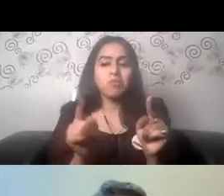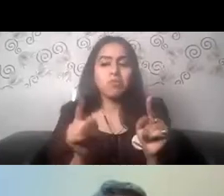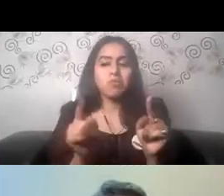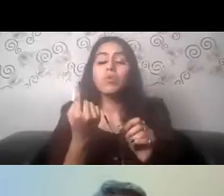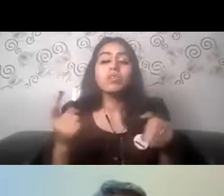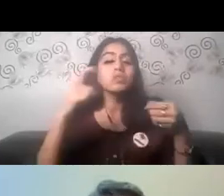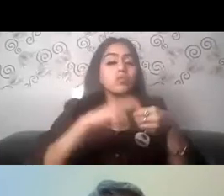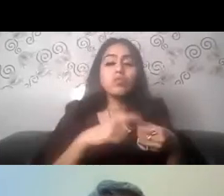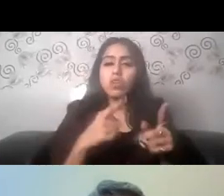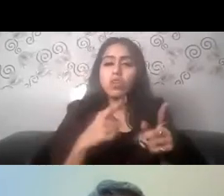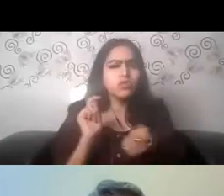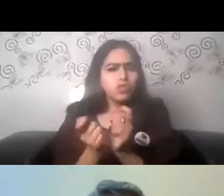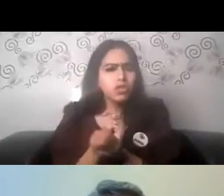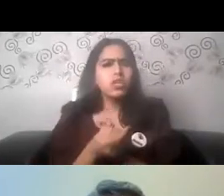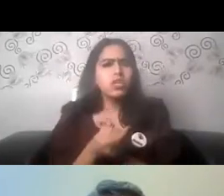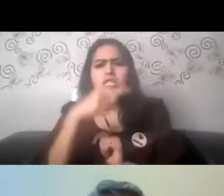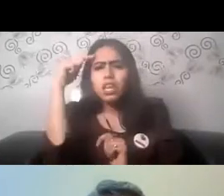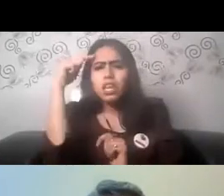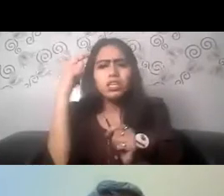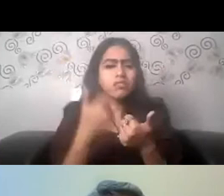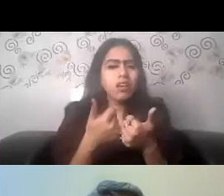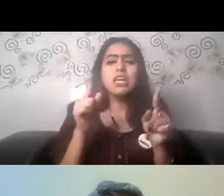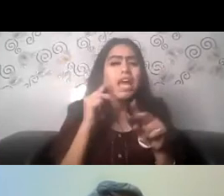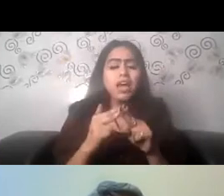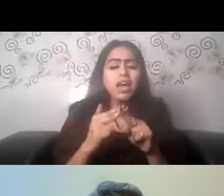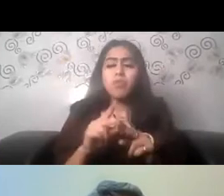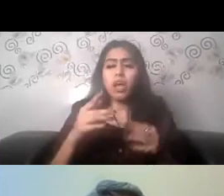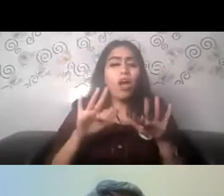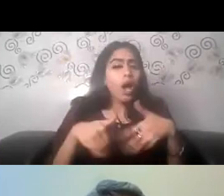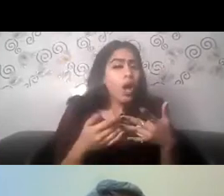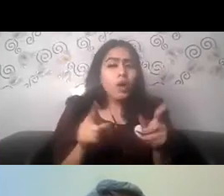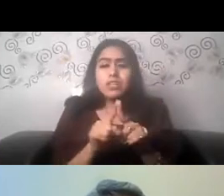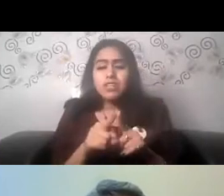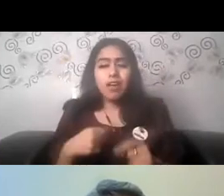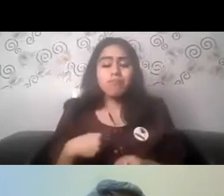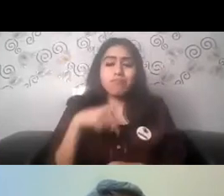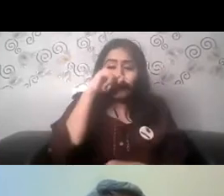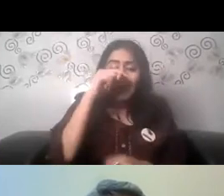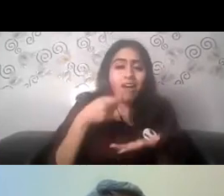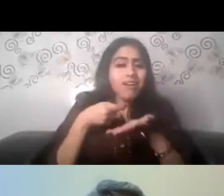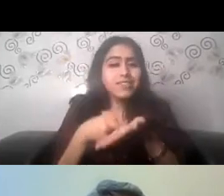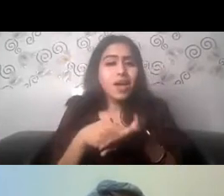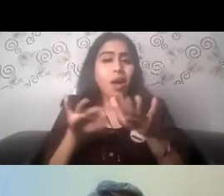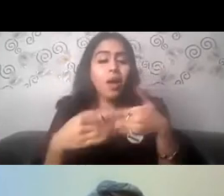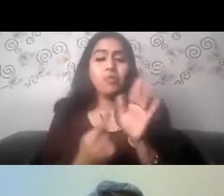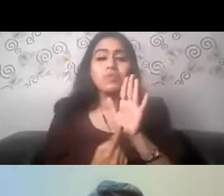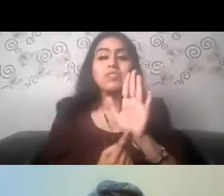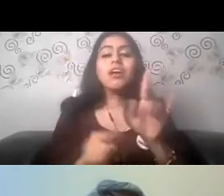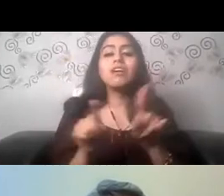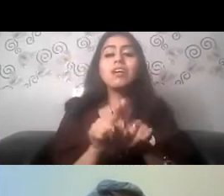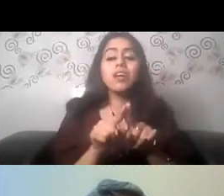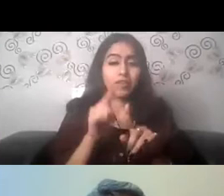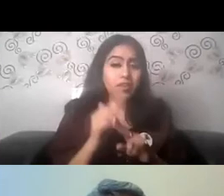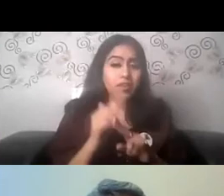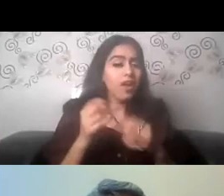everything. It is a lot to do with how you treat people, the dignity that you show them, make sure that they have